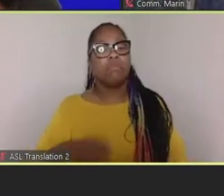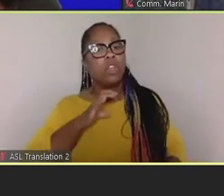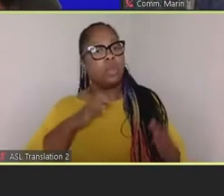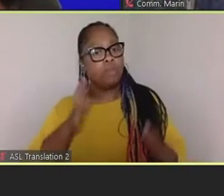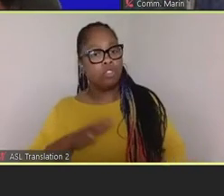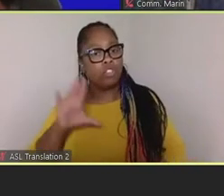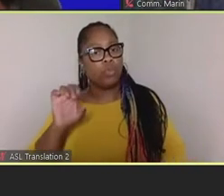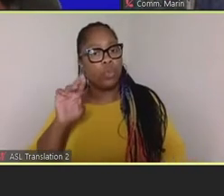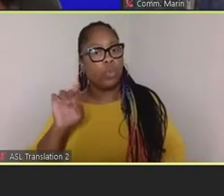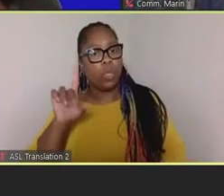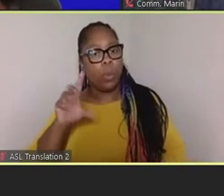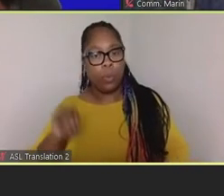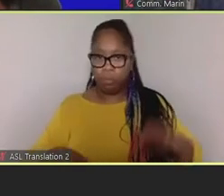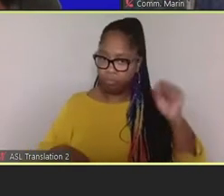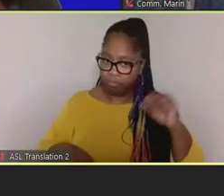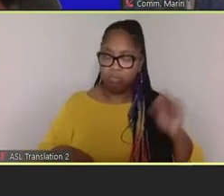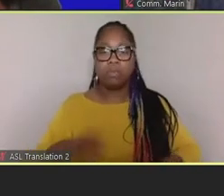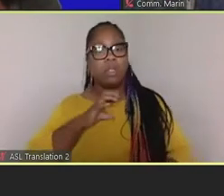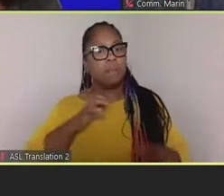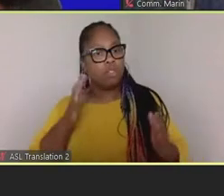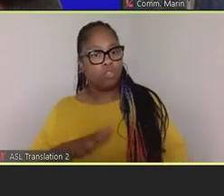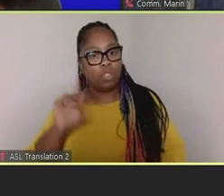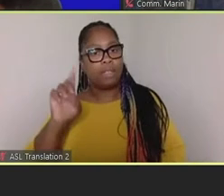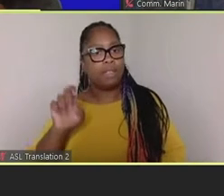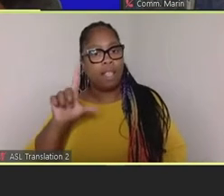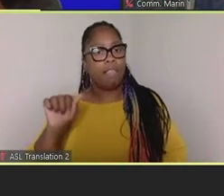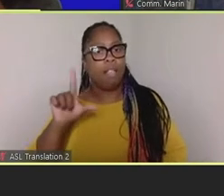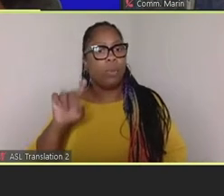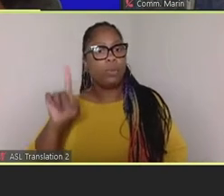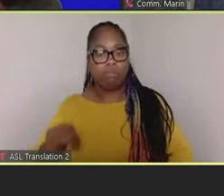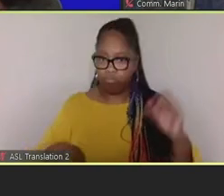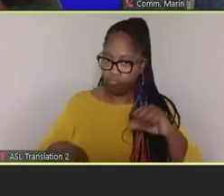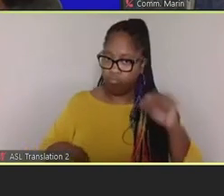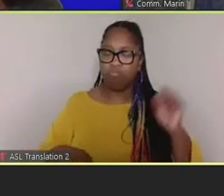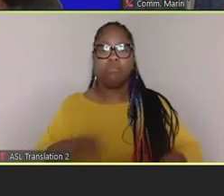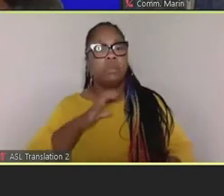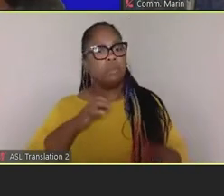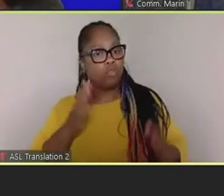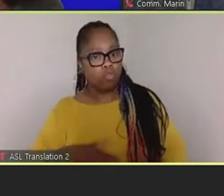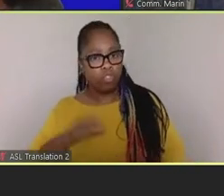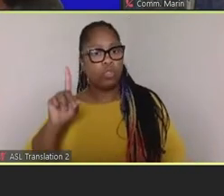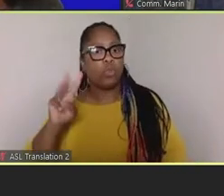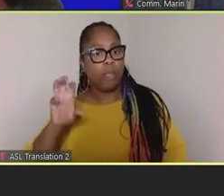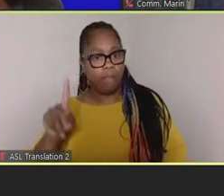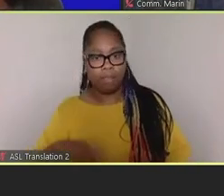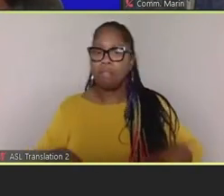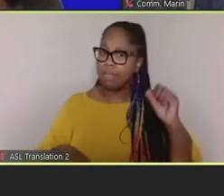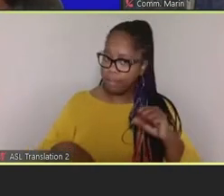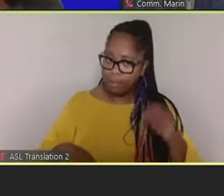Commissioner Cerullo. Yes. Commissioner De La Hoots. Yes. Commissioner Dweck.